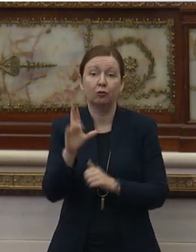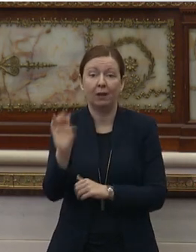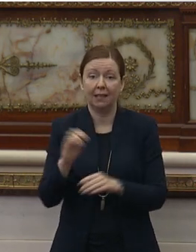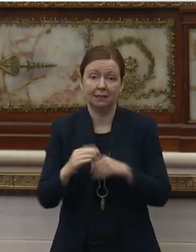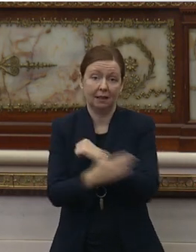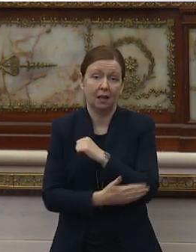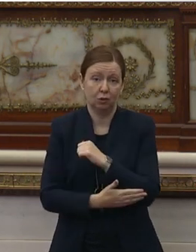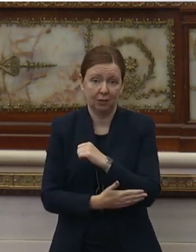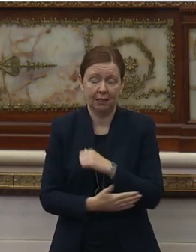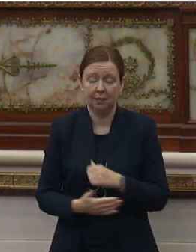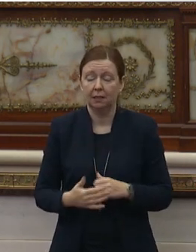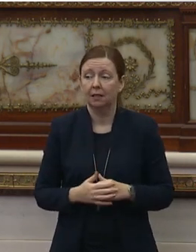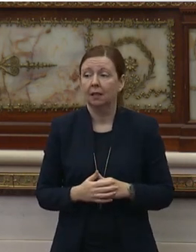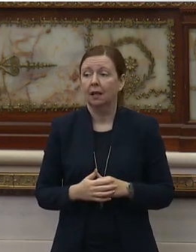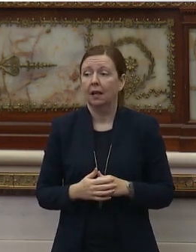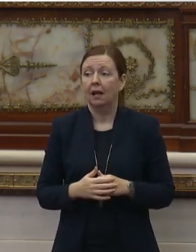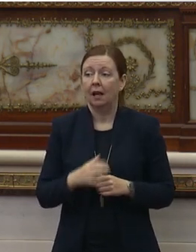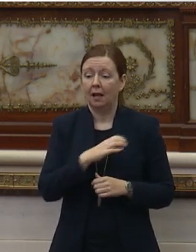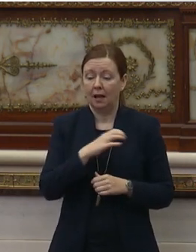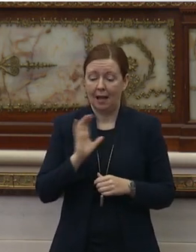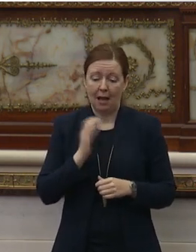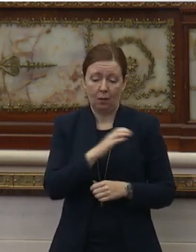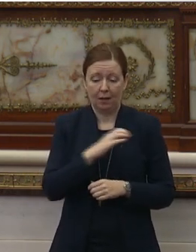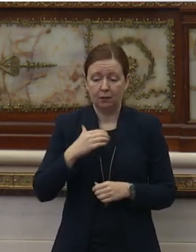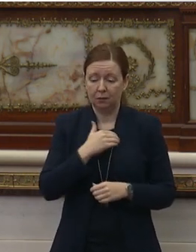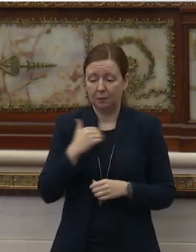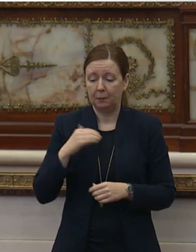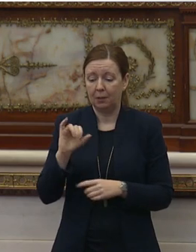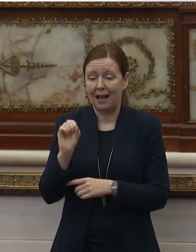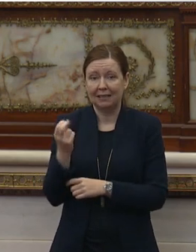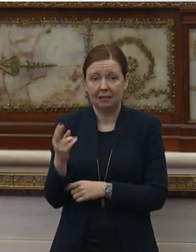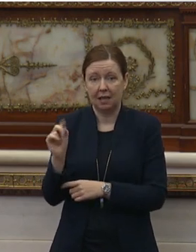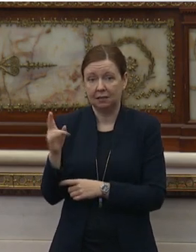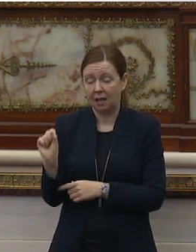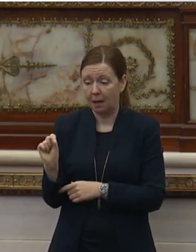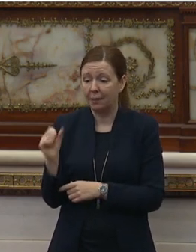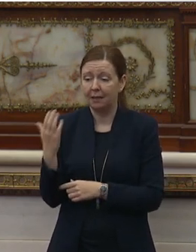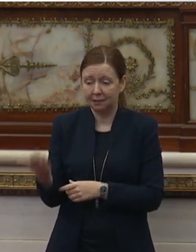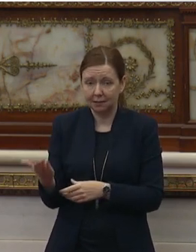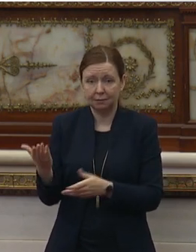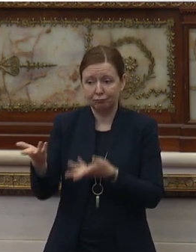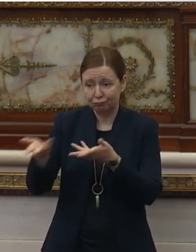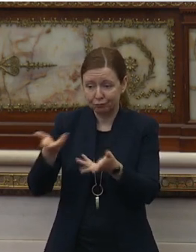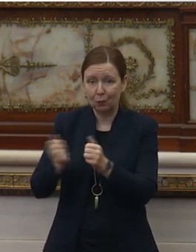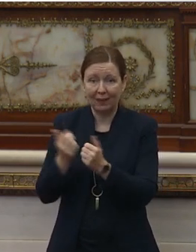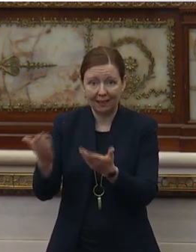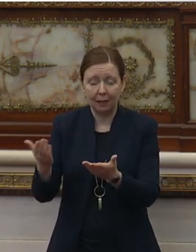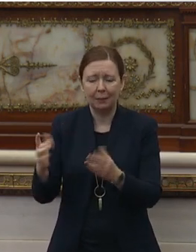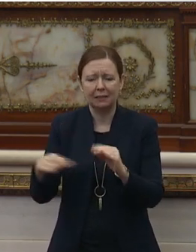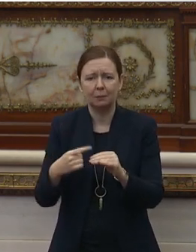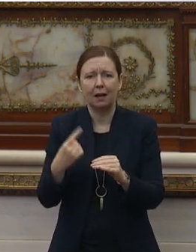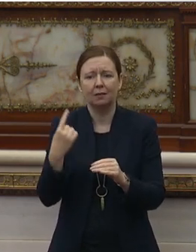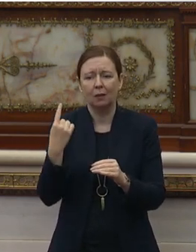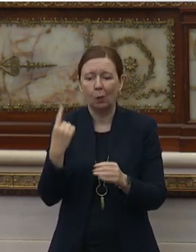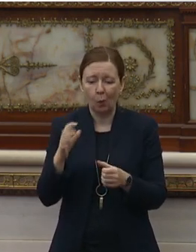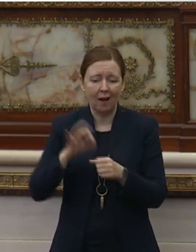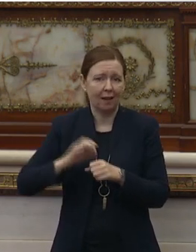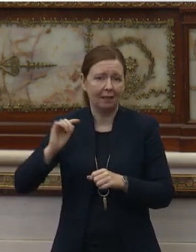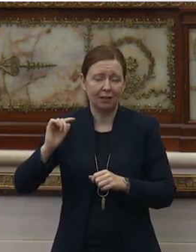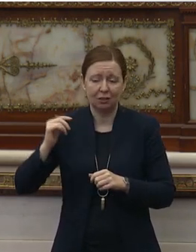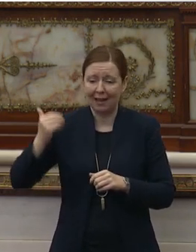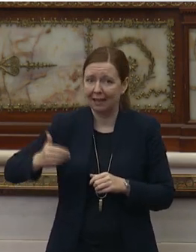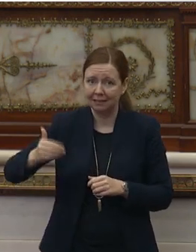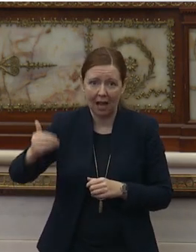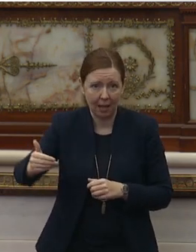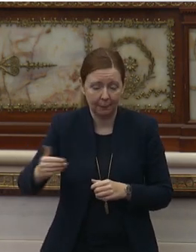And that it is, as a councilman, our council member Isaiah Thomas dialogued with him, it is about one election at a time,